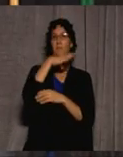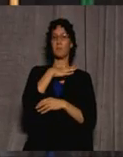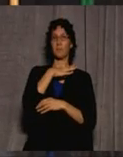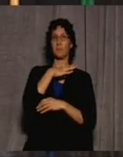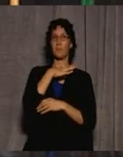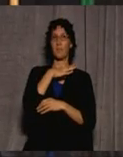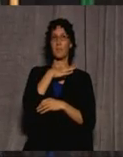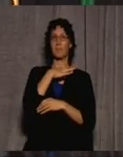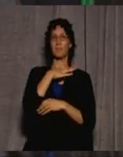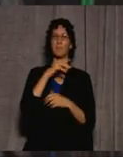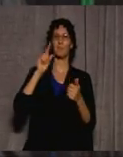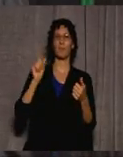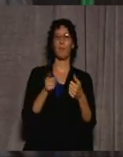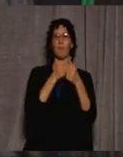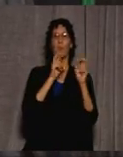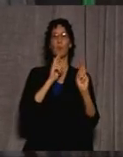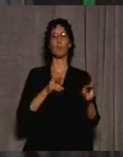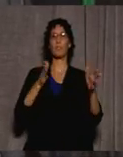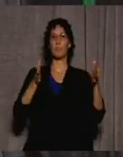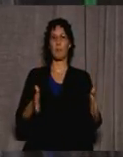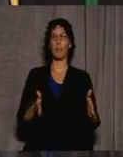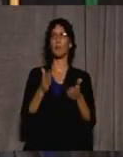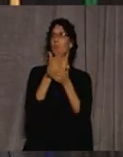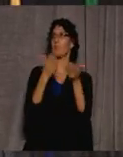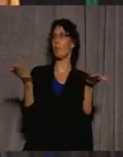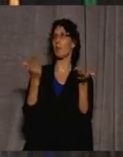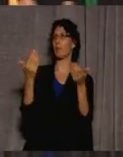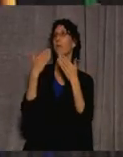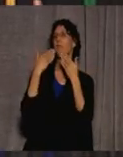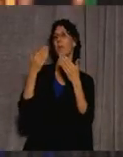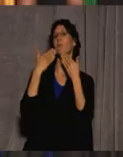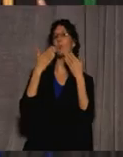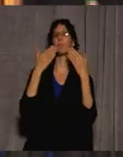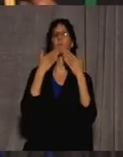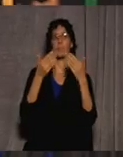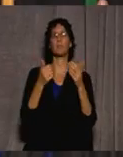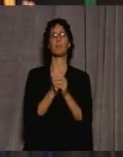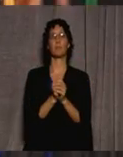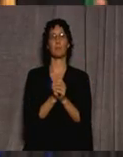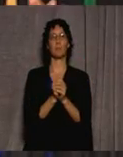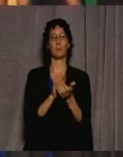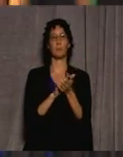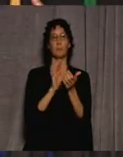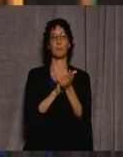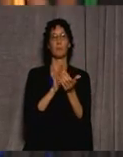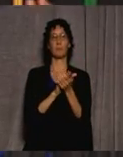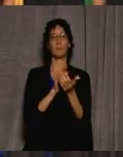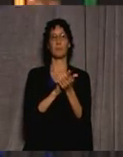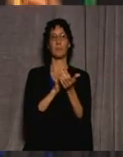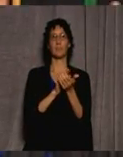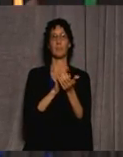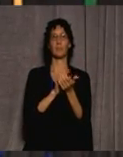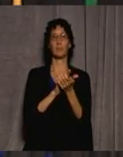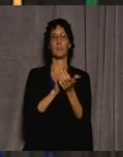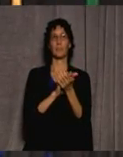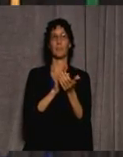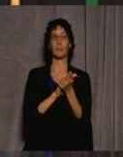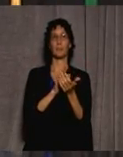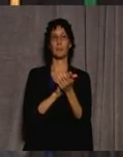first responders. So many of them are here. Thank you. Thank you. Thank you.